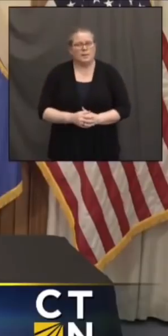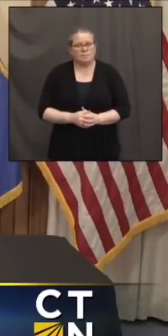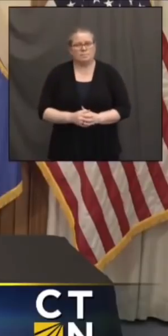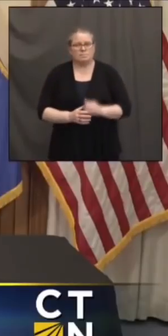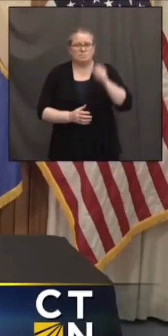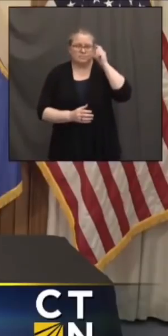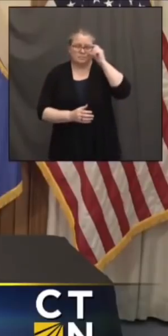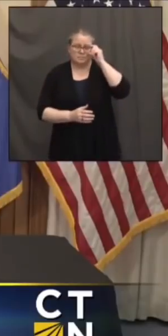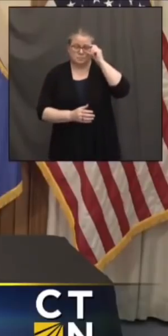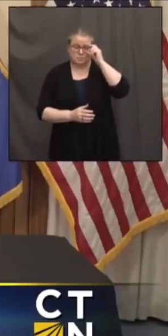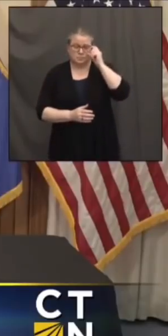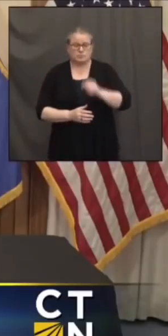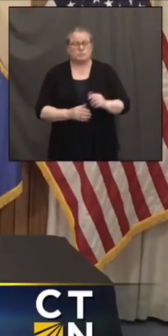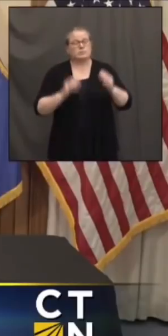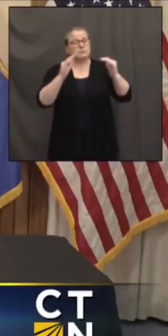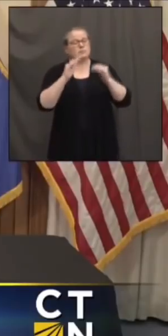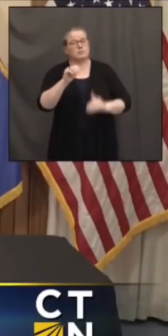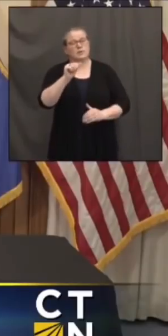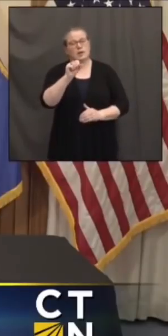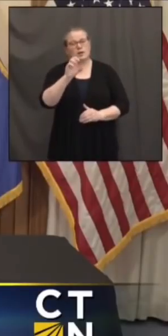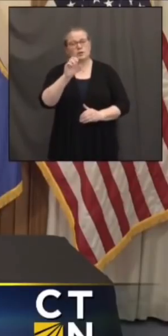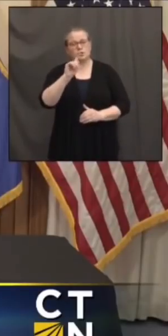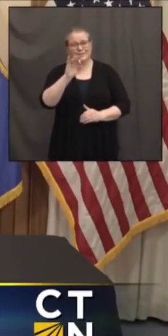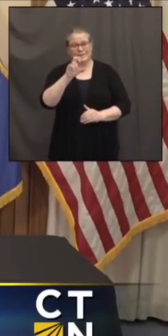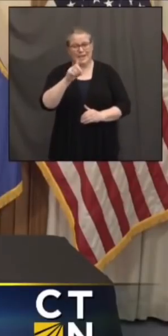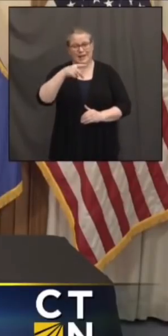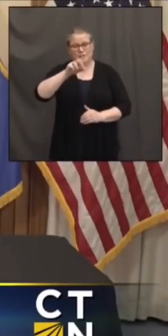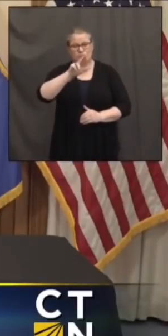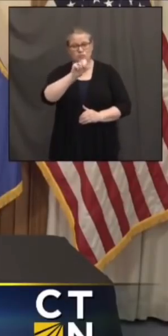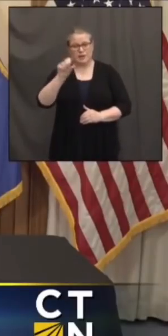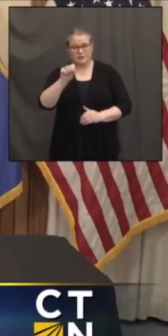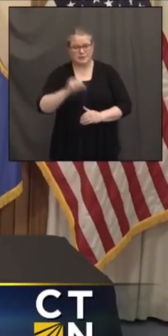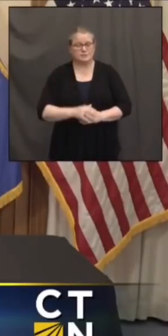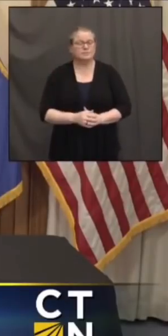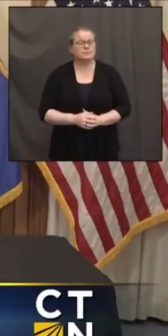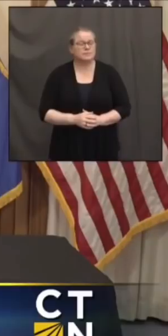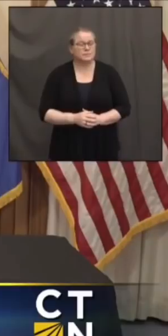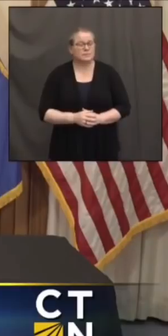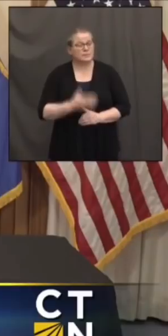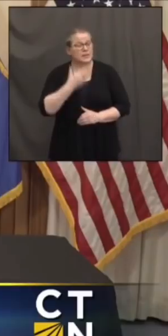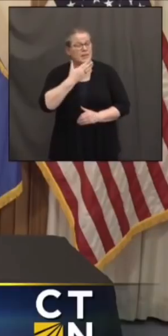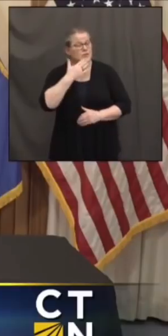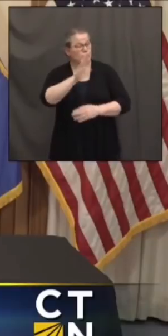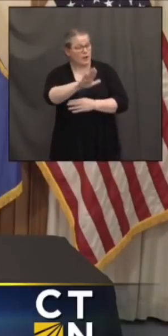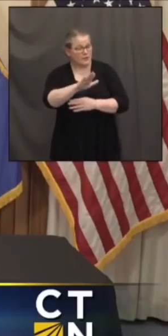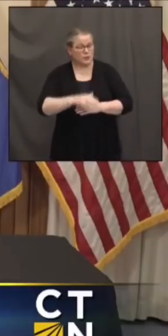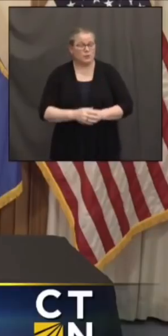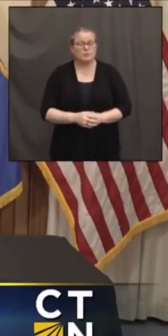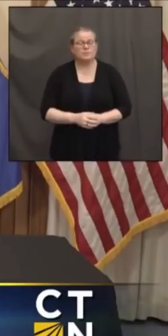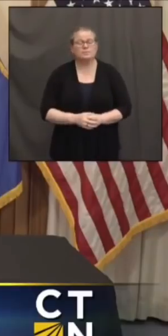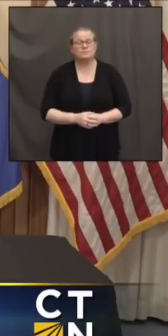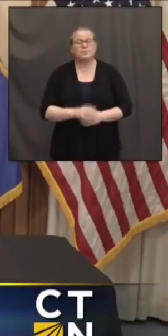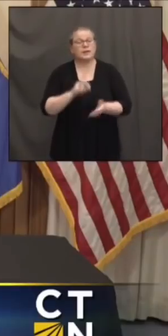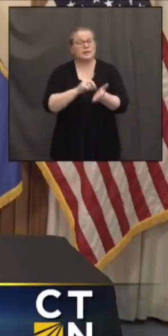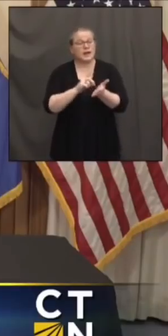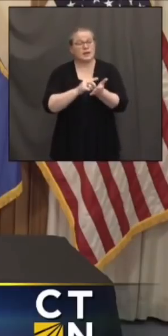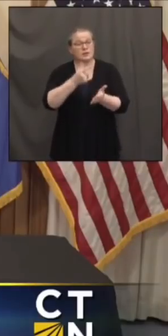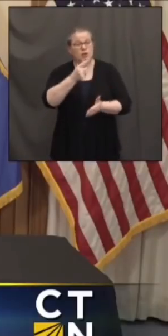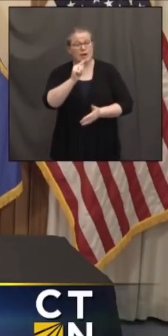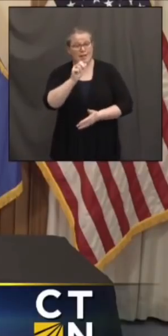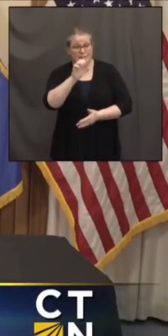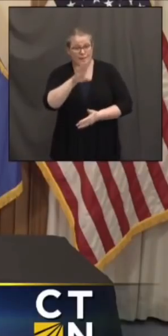The Associated Press. Thanks, Max. Good afternoon, everyone. Dr. Gottlieb, last week, Angela